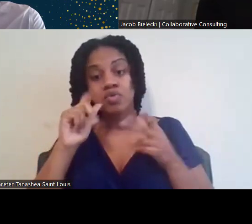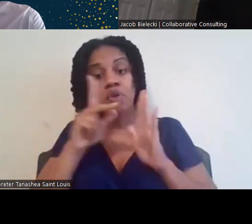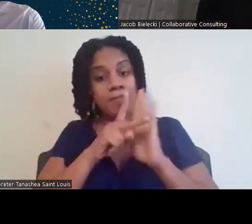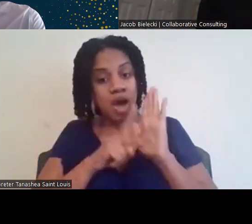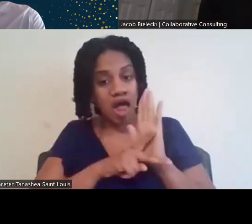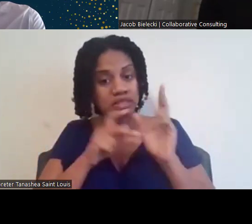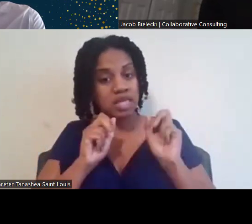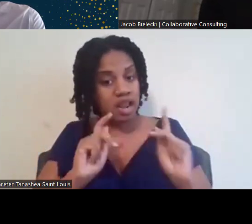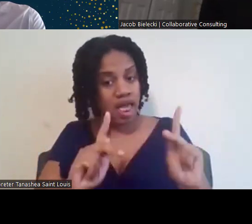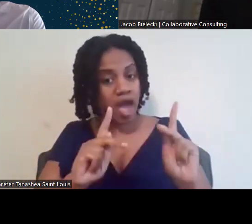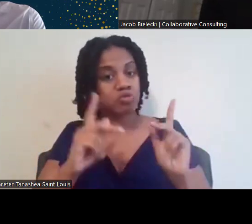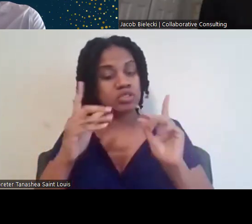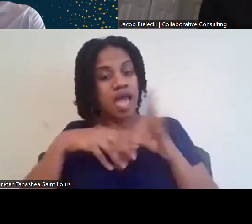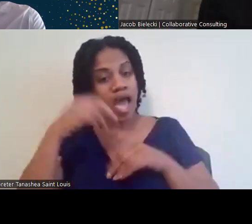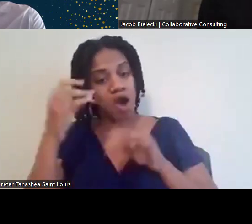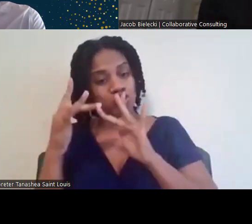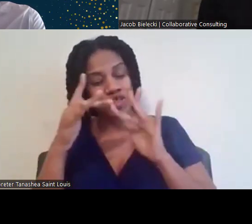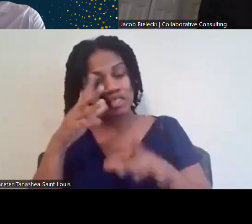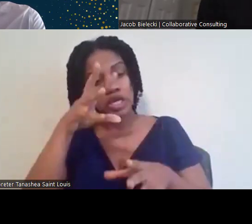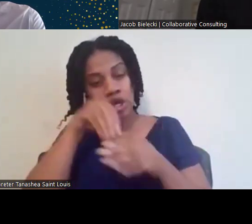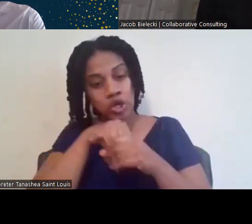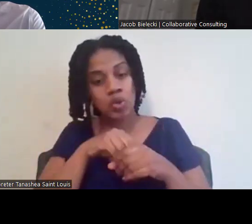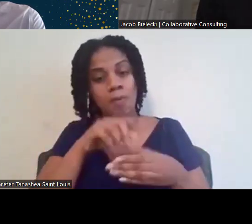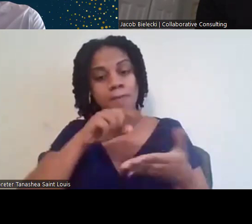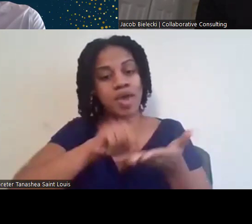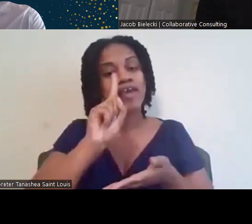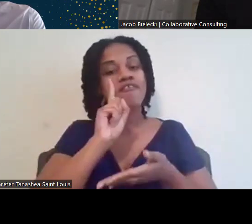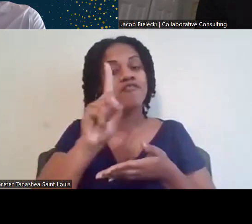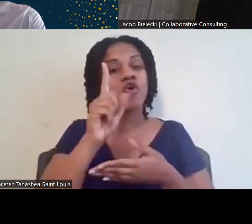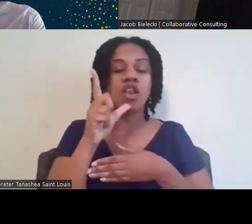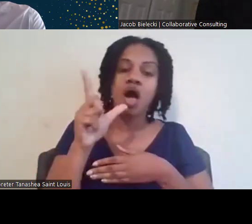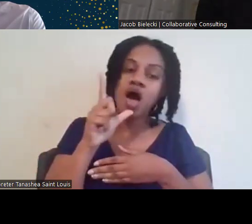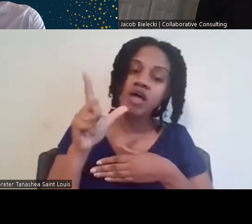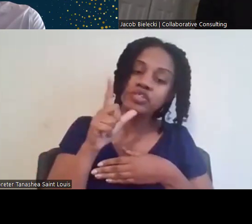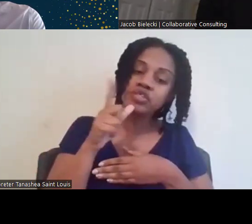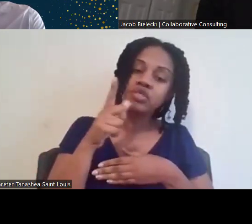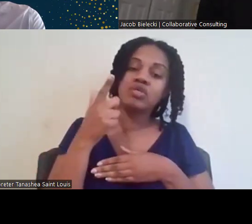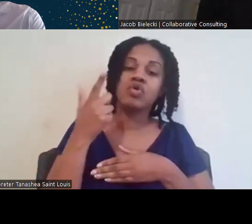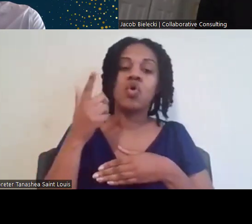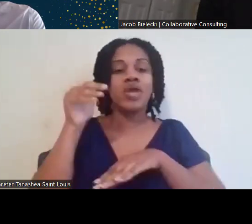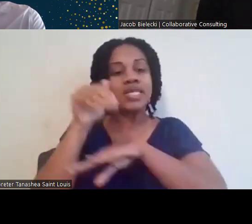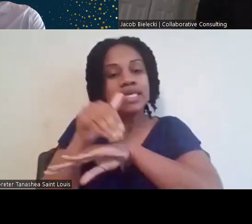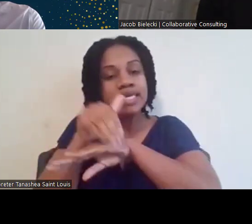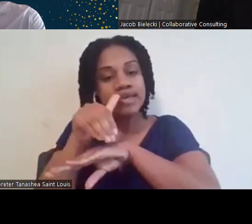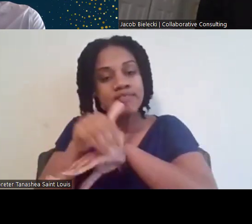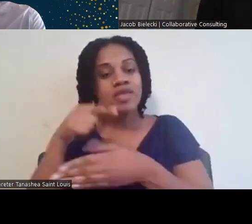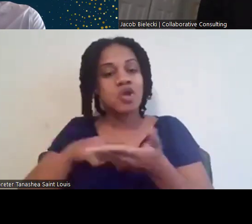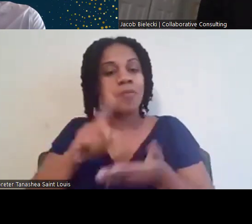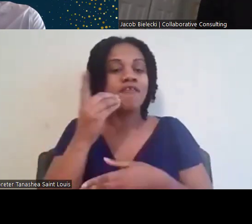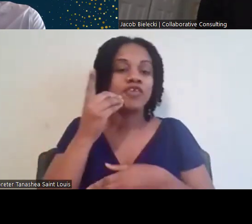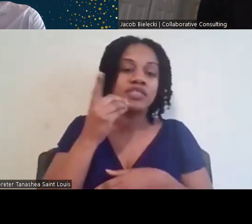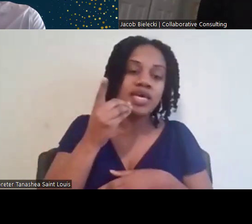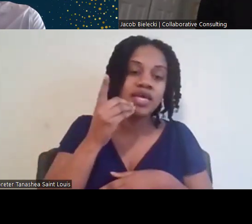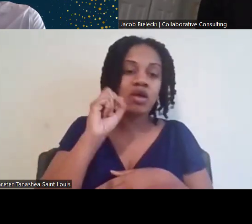do outreach that includes like paying for lunch or if it's in the evening, paying for dinner or